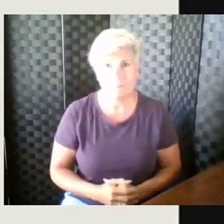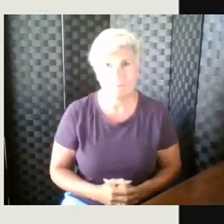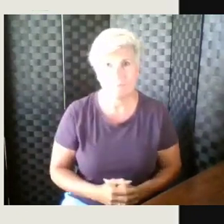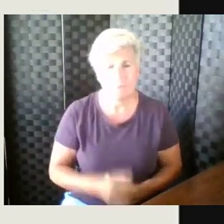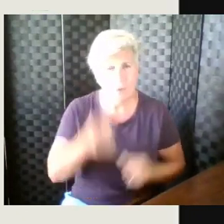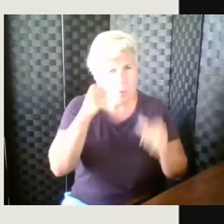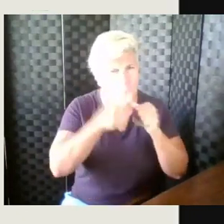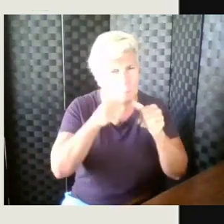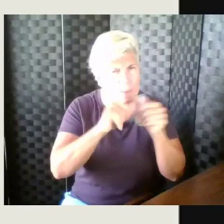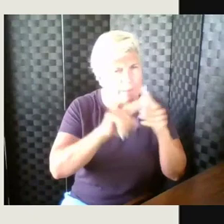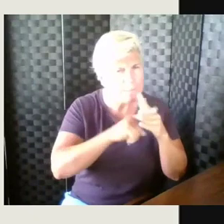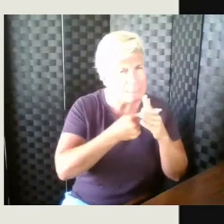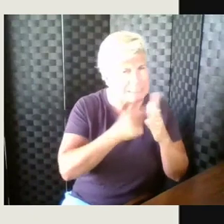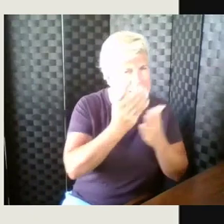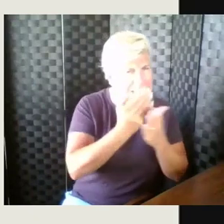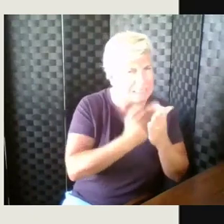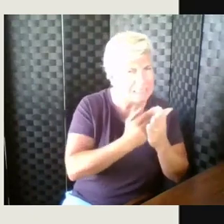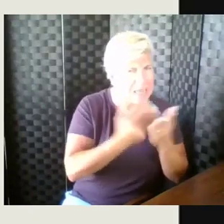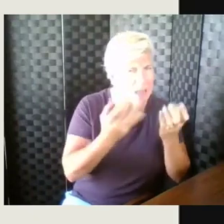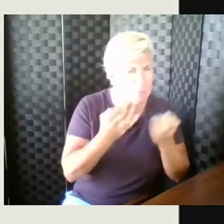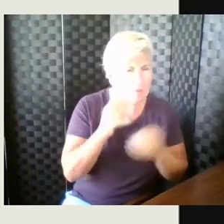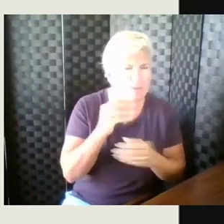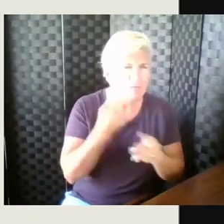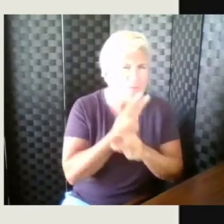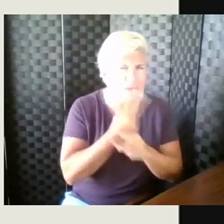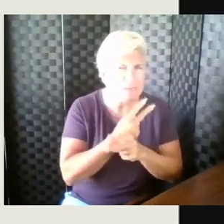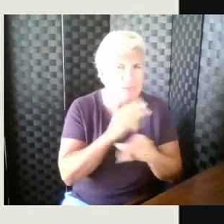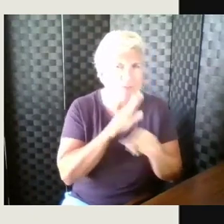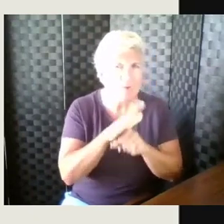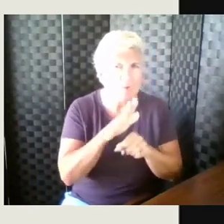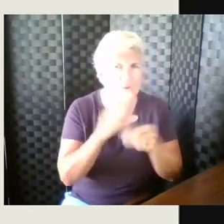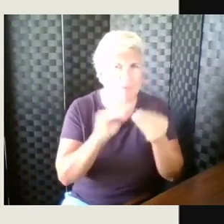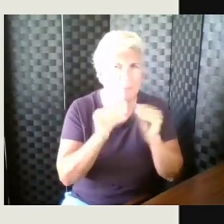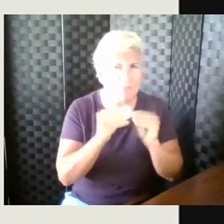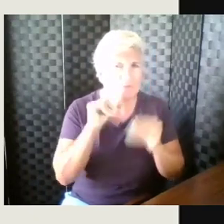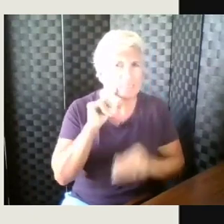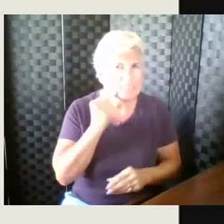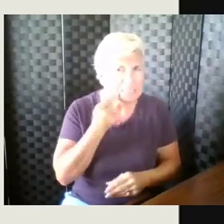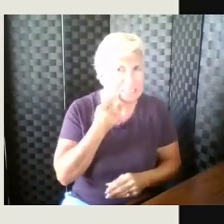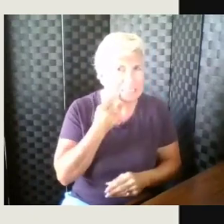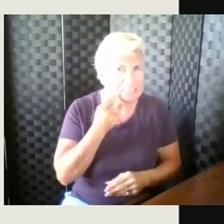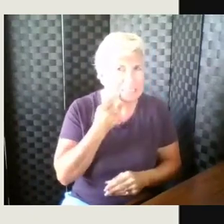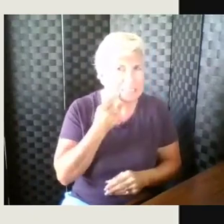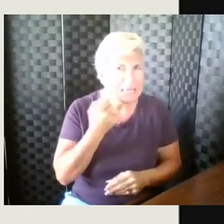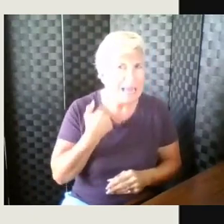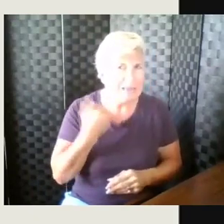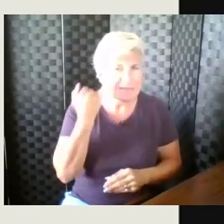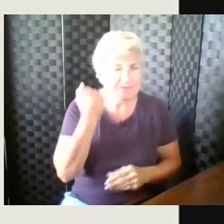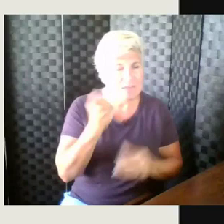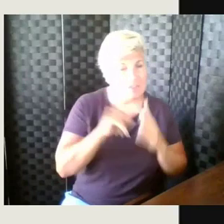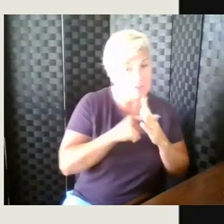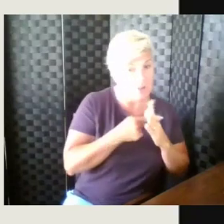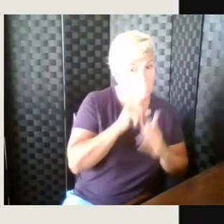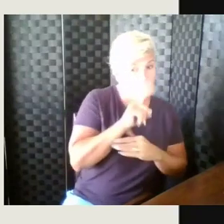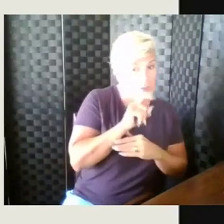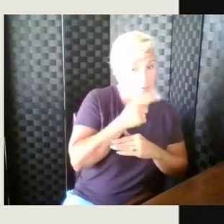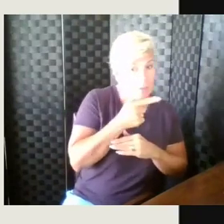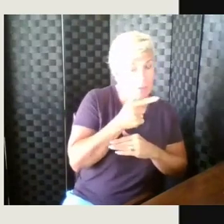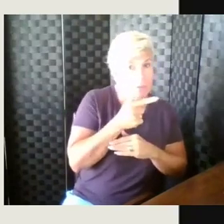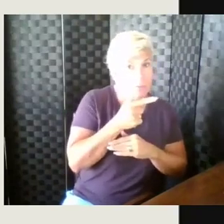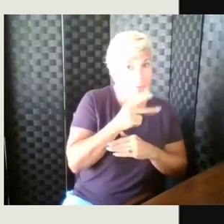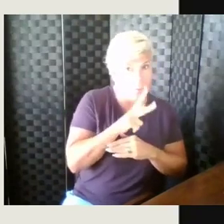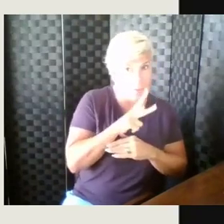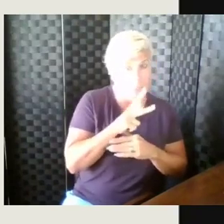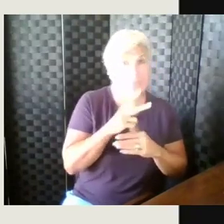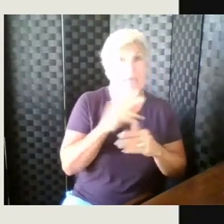So if you remember at the beginning of the lesson, I wanted to find out the total number of jelly beans I would have if I started with